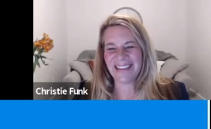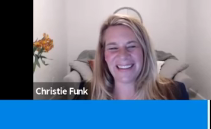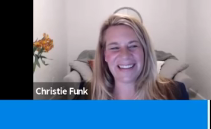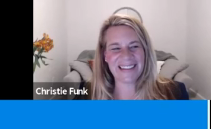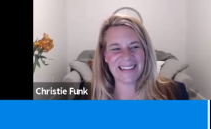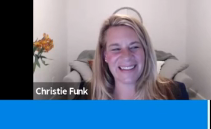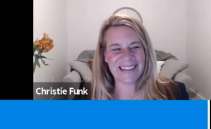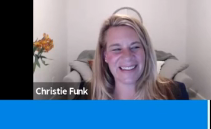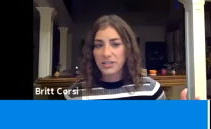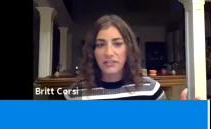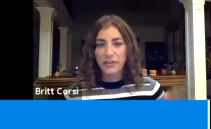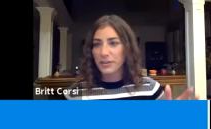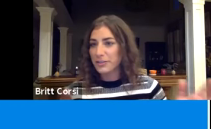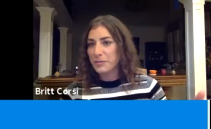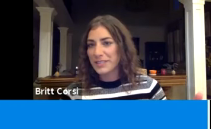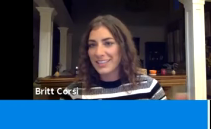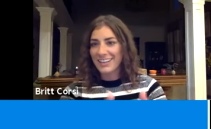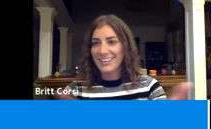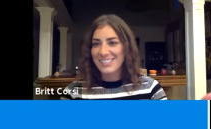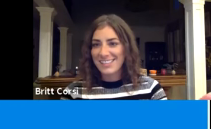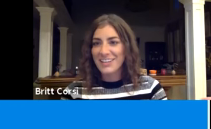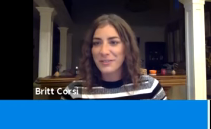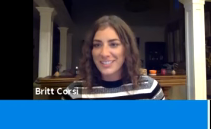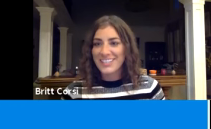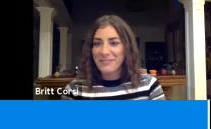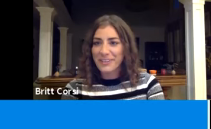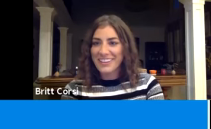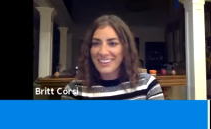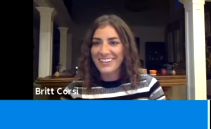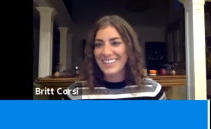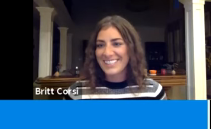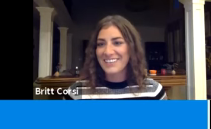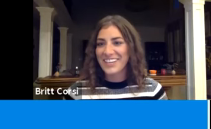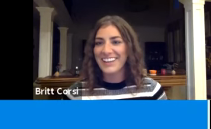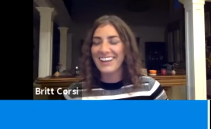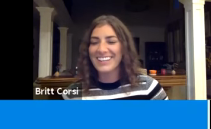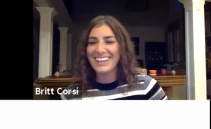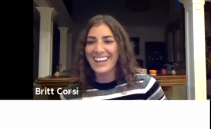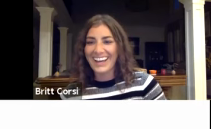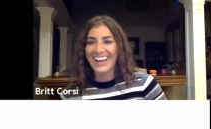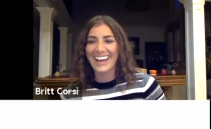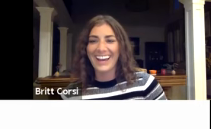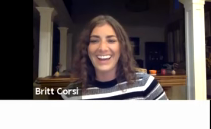So we're able to attack a bunch of different verticals. Basically, as this slide, you could see what they are. Next slide, Michaela.